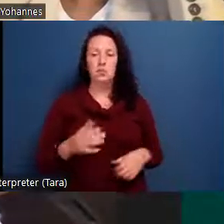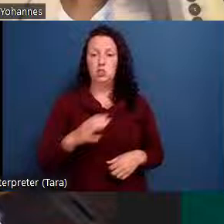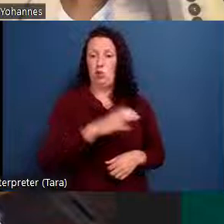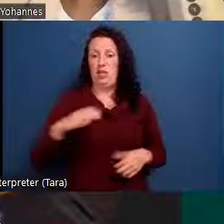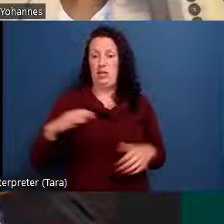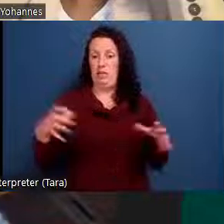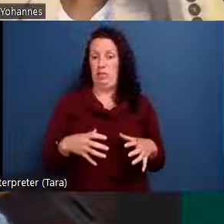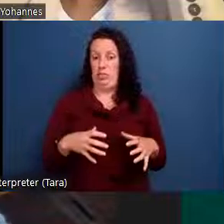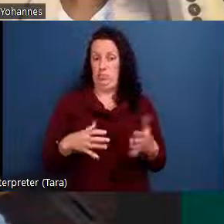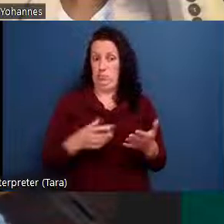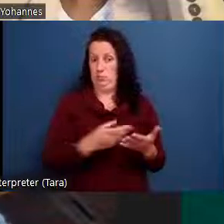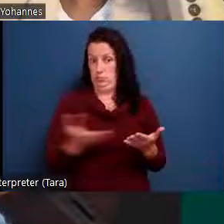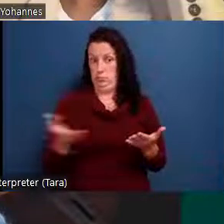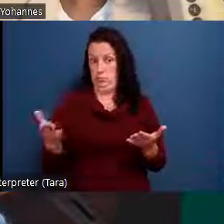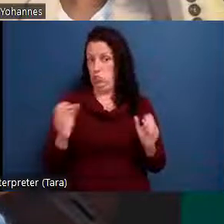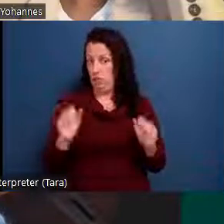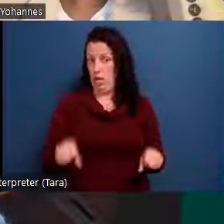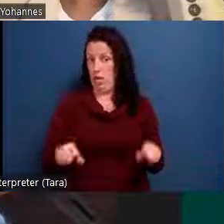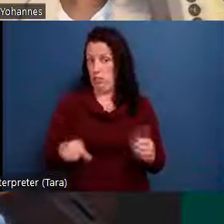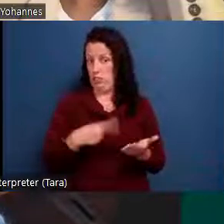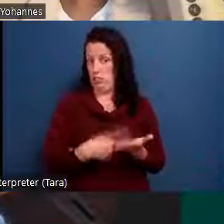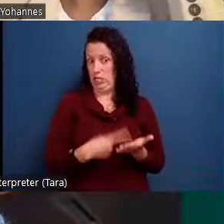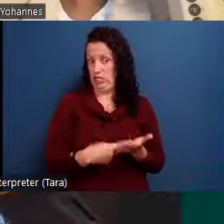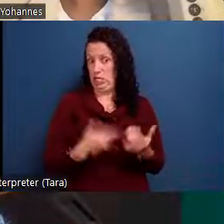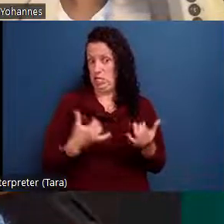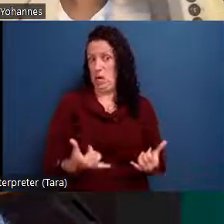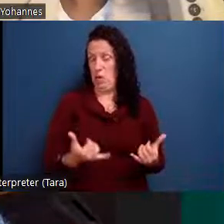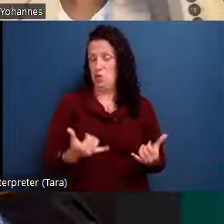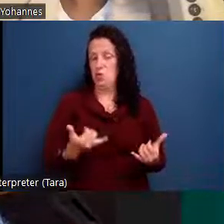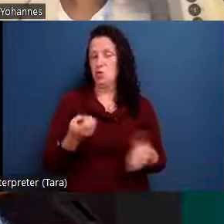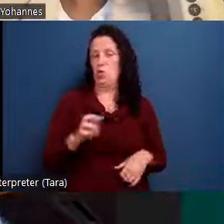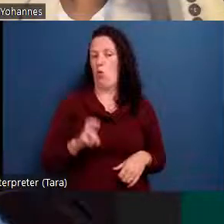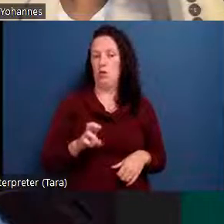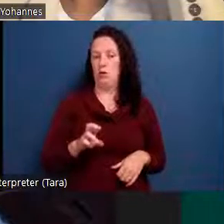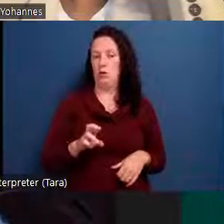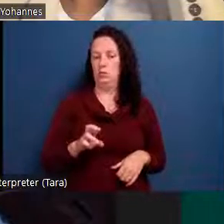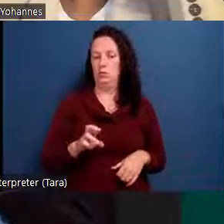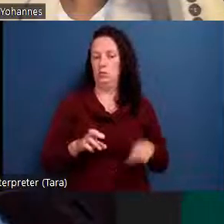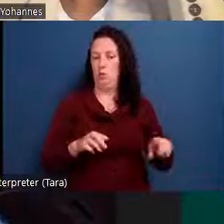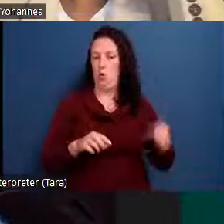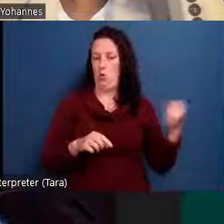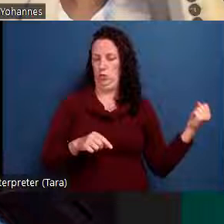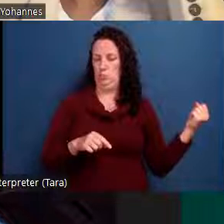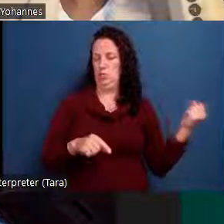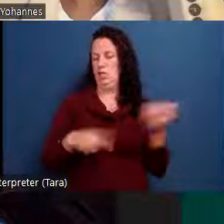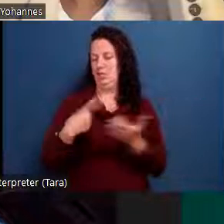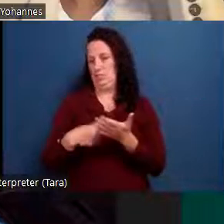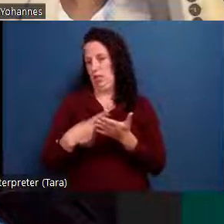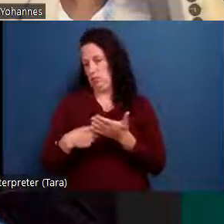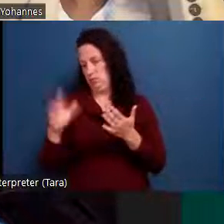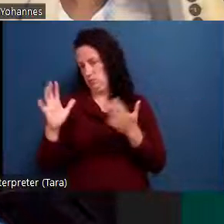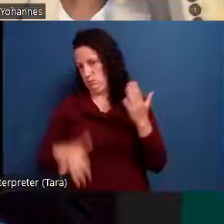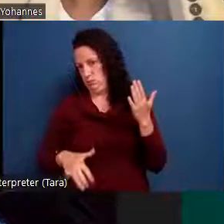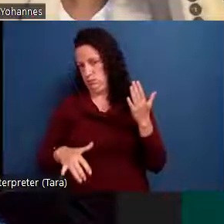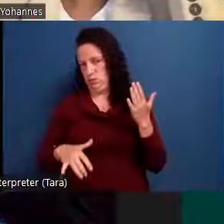to discuss that now or discuss the document other than that section and move to a